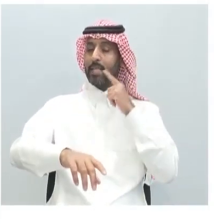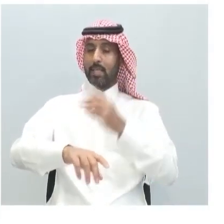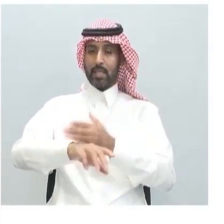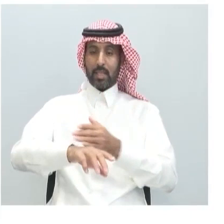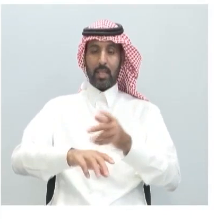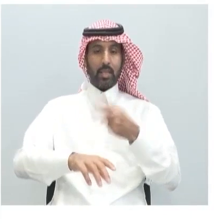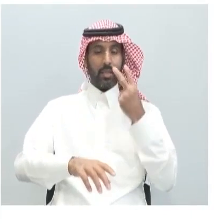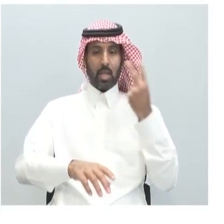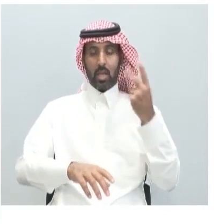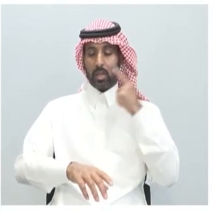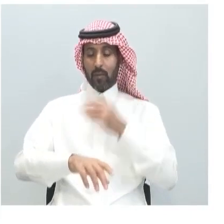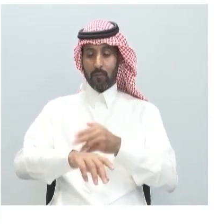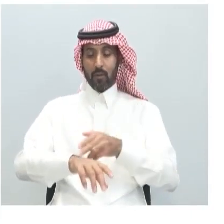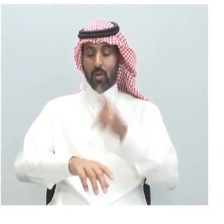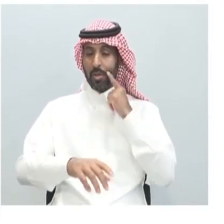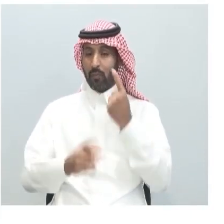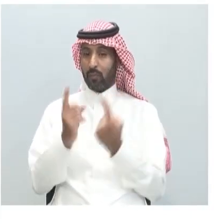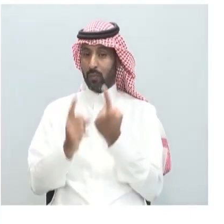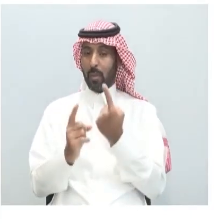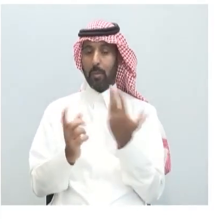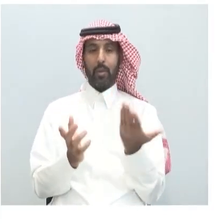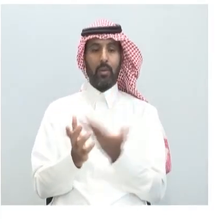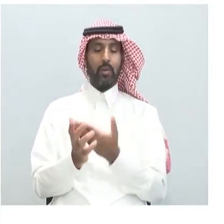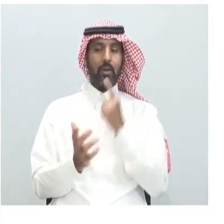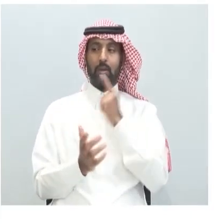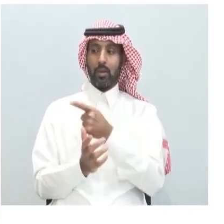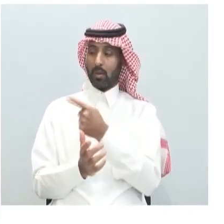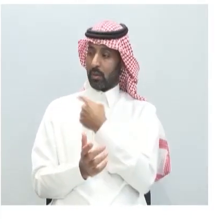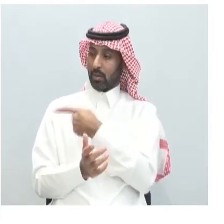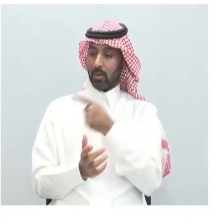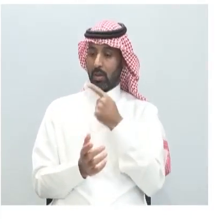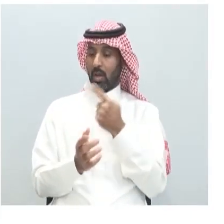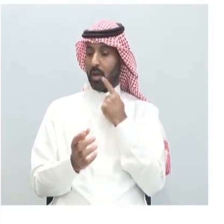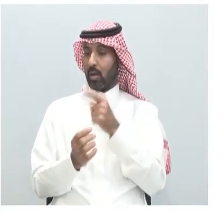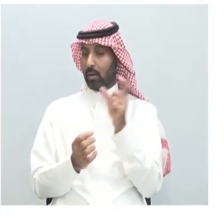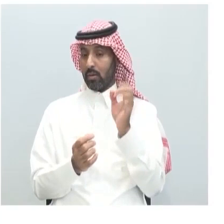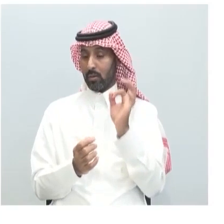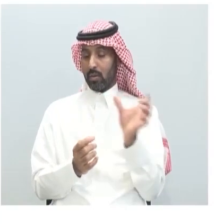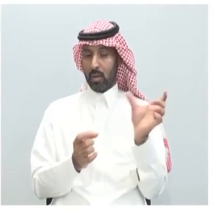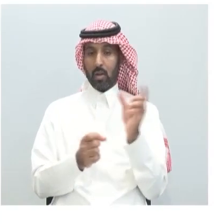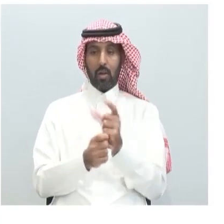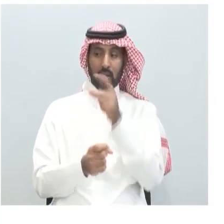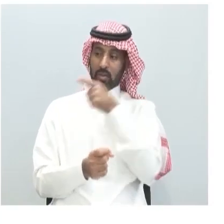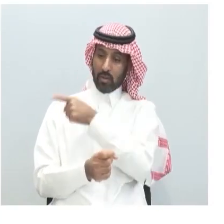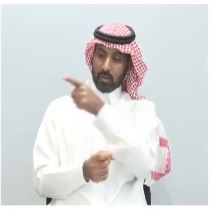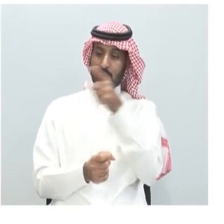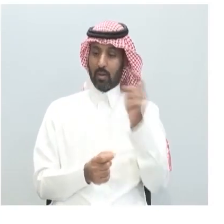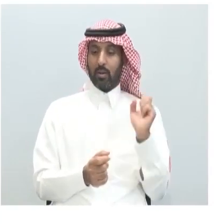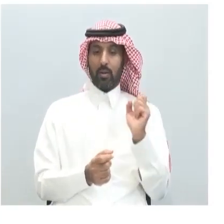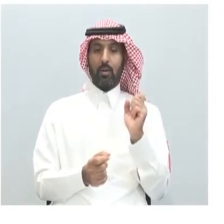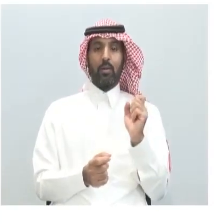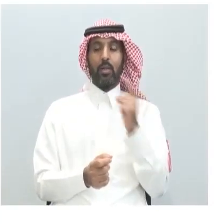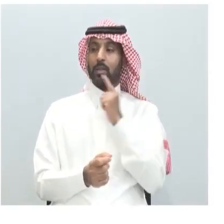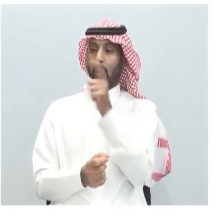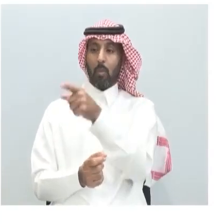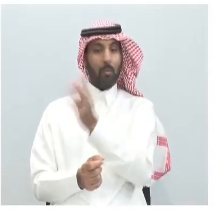were 2 hours late for the meeting. They also come after indefinite pronouns such as